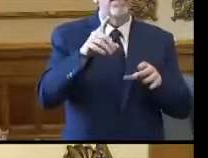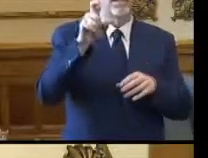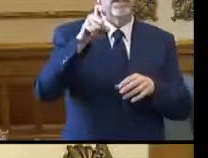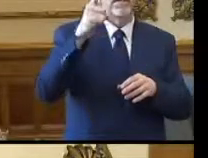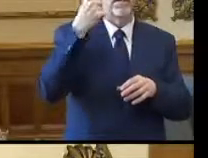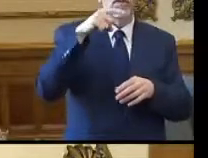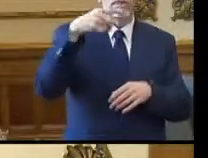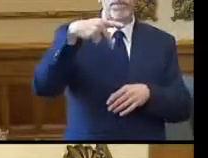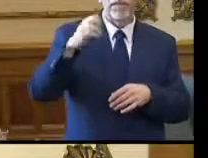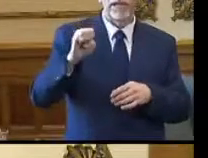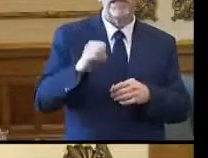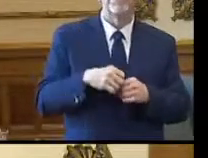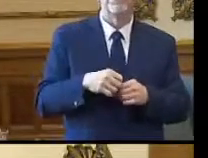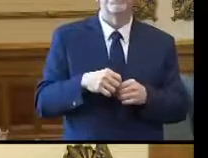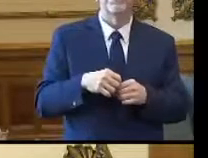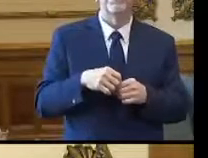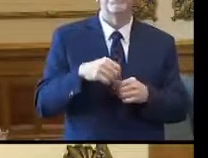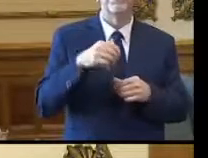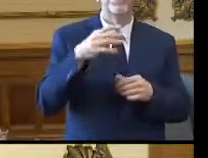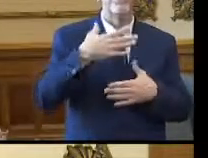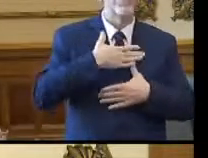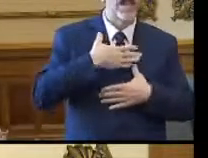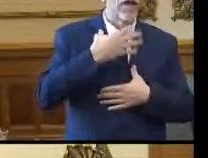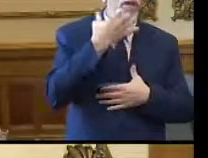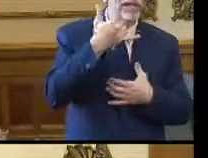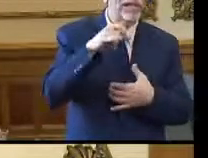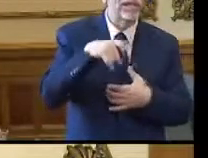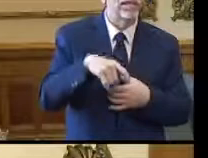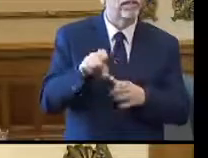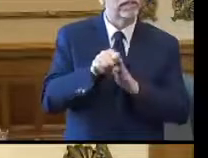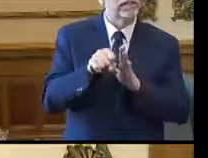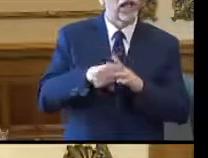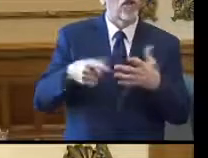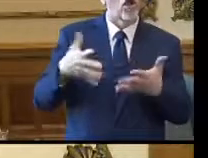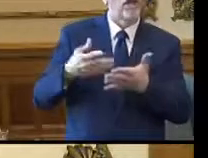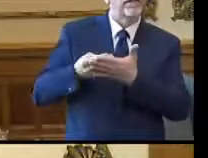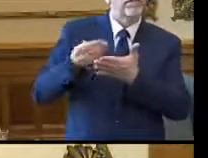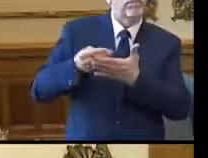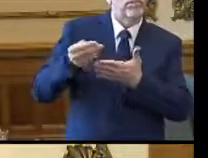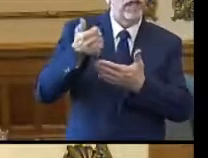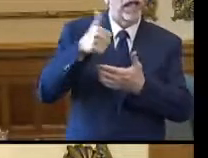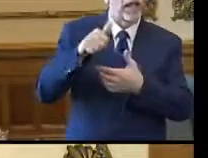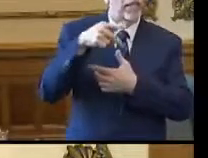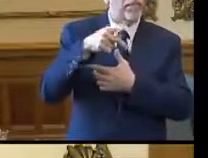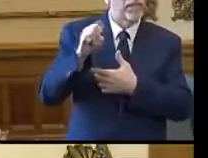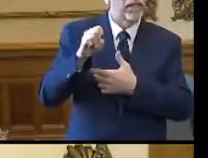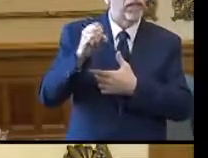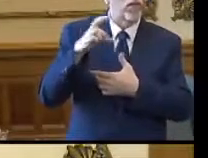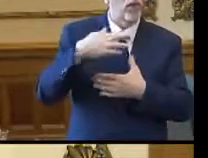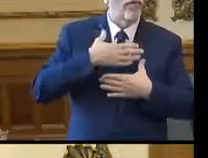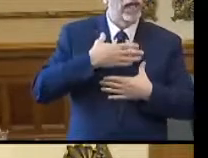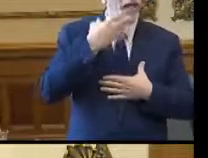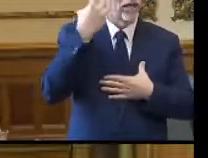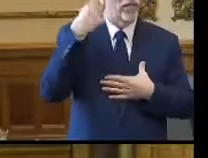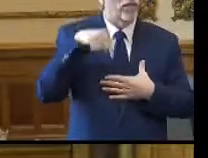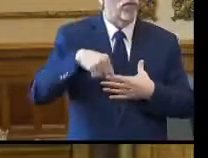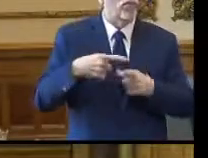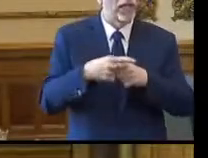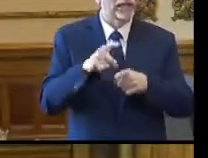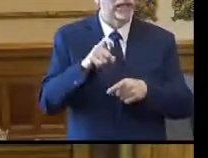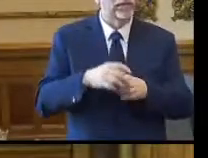for PPEs and ventilators still. Has the state purchased any PPE or ventilators for this